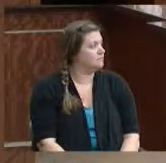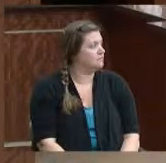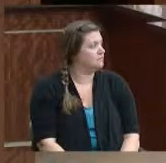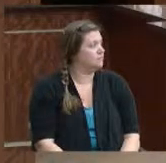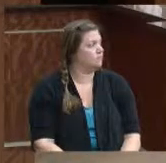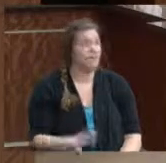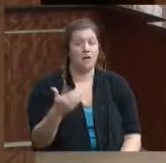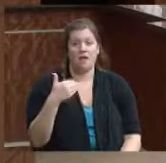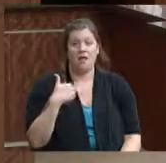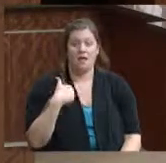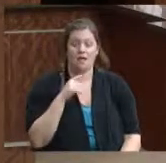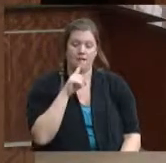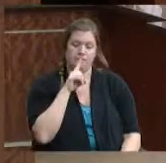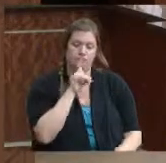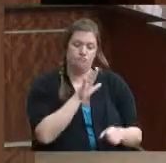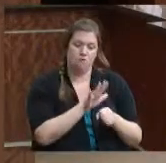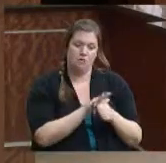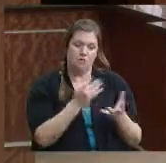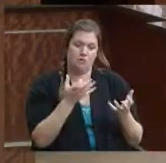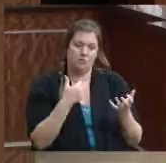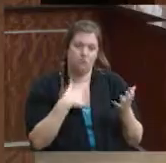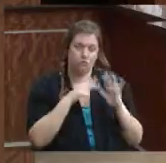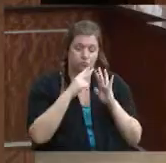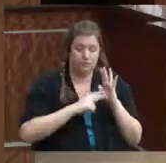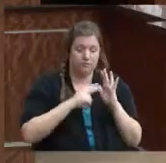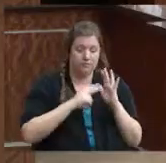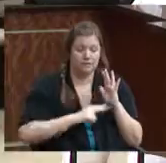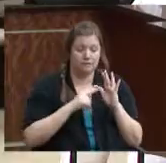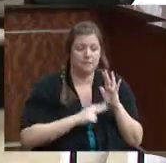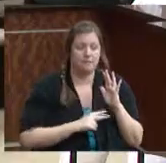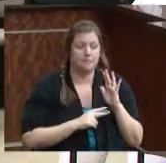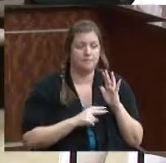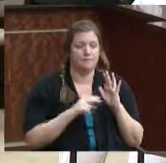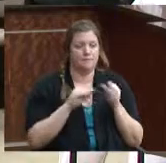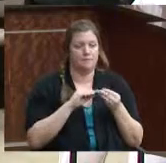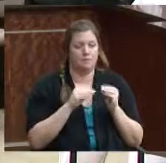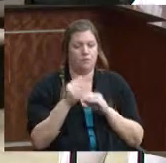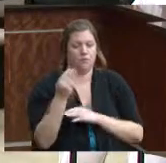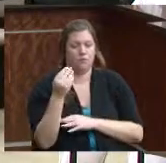I have a proclamation that I'd like to read, and it's Proclamation